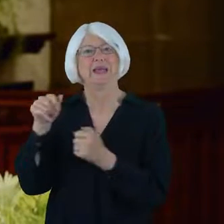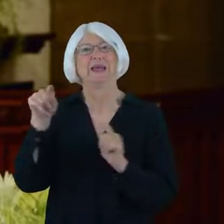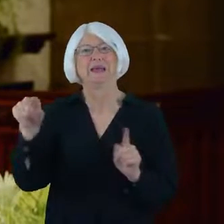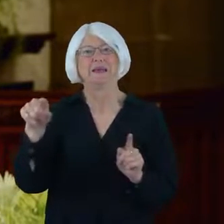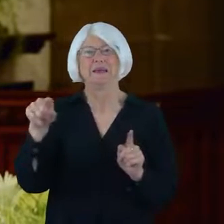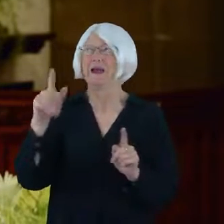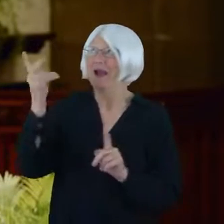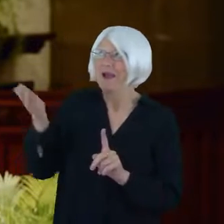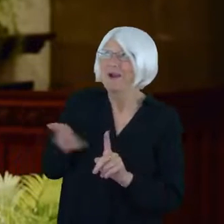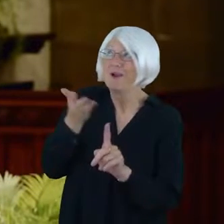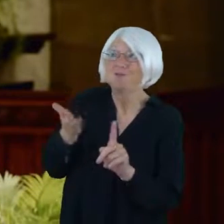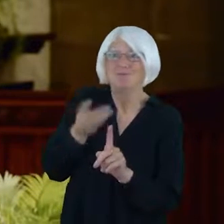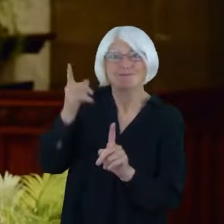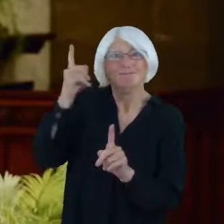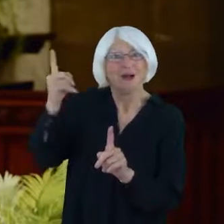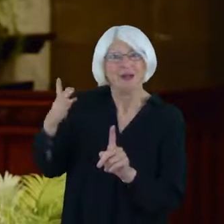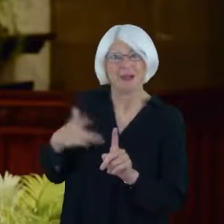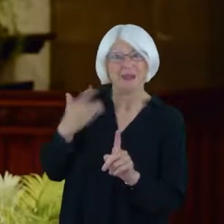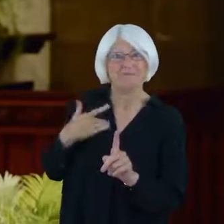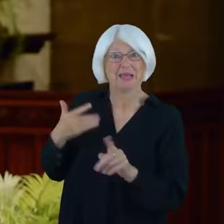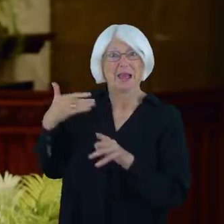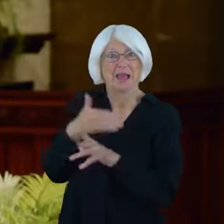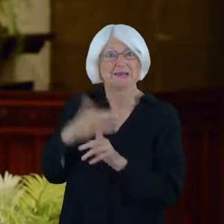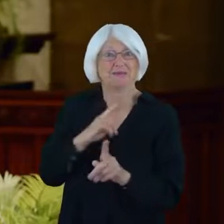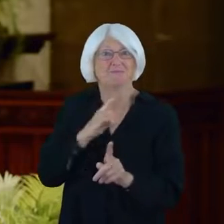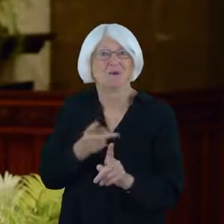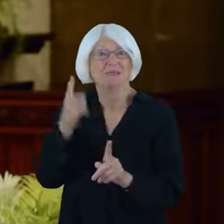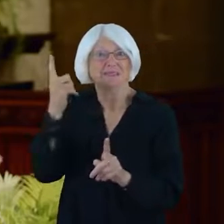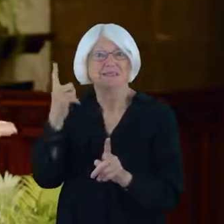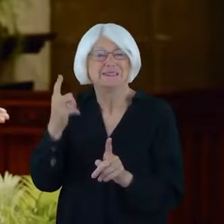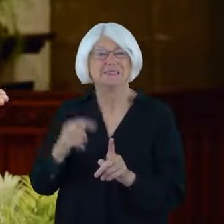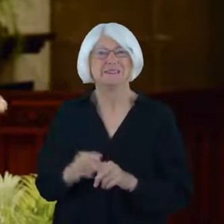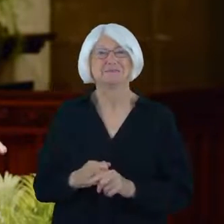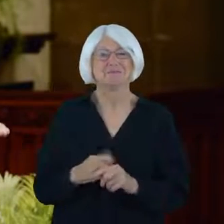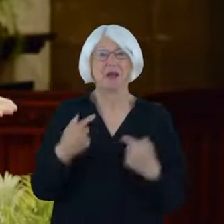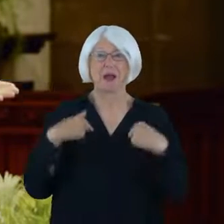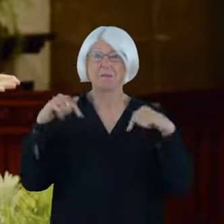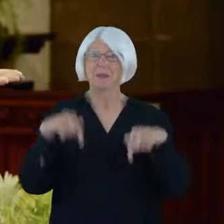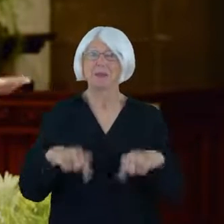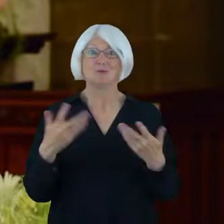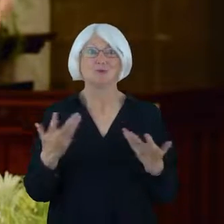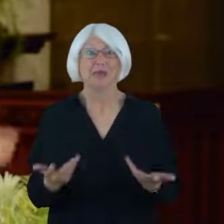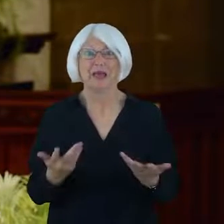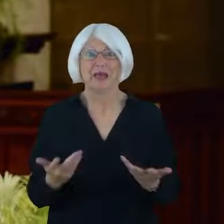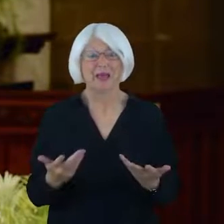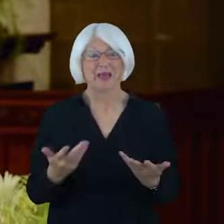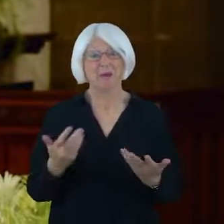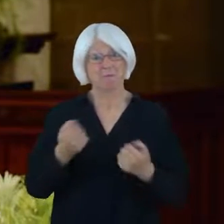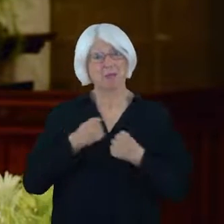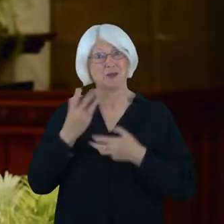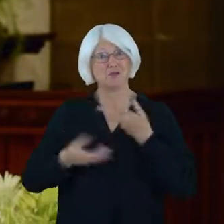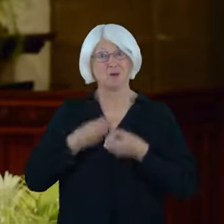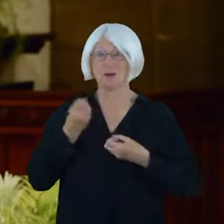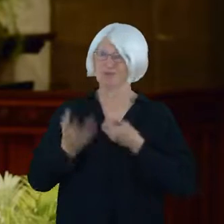only today we will hear that voice. And I'm here today to tell my